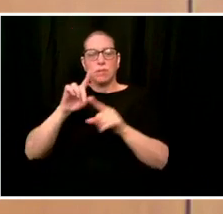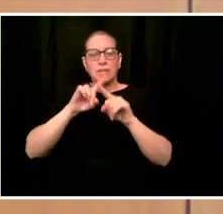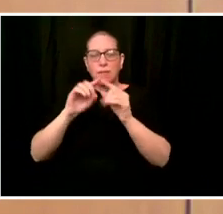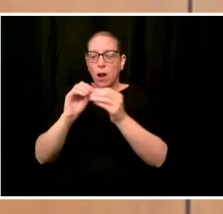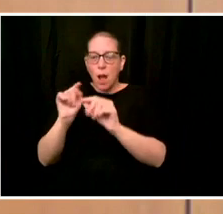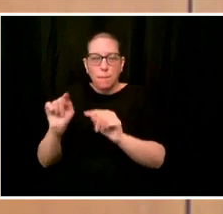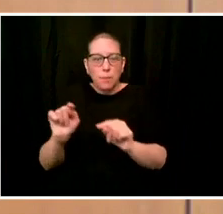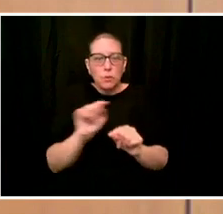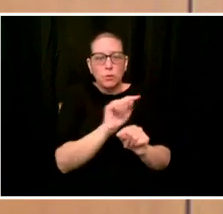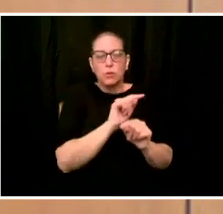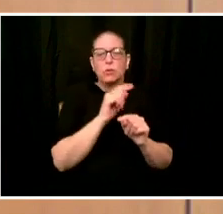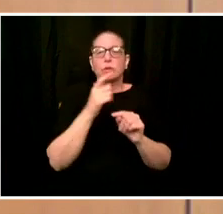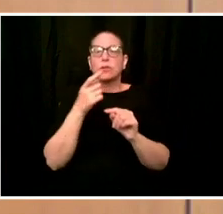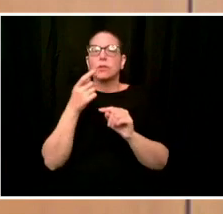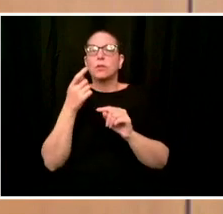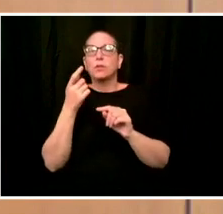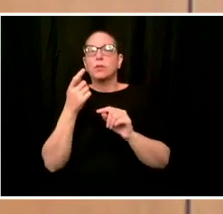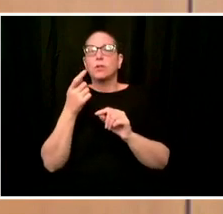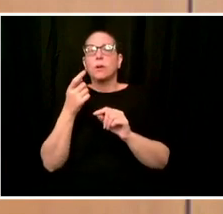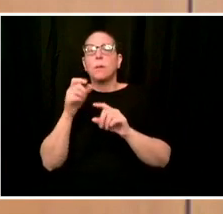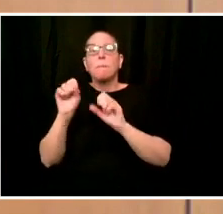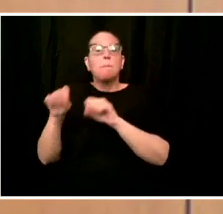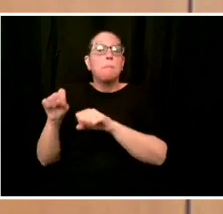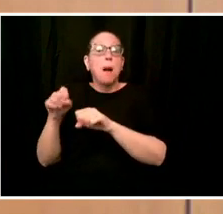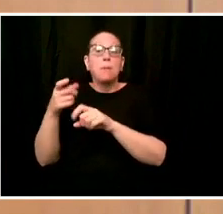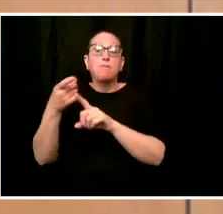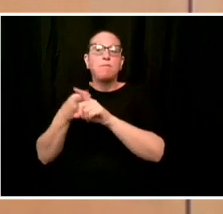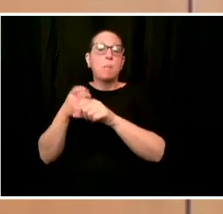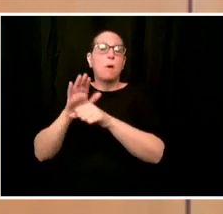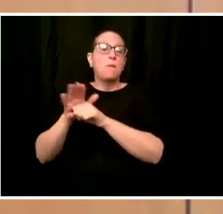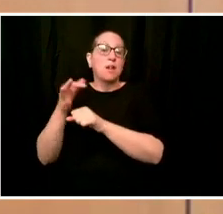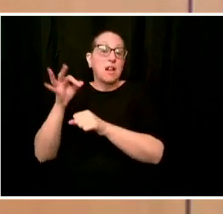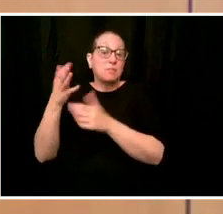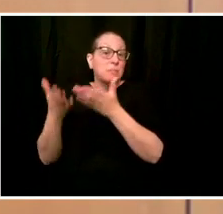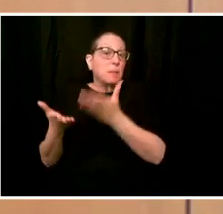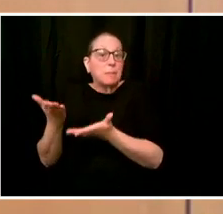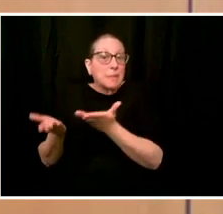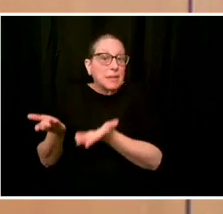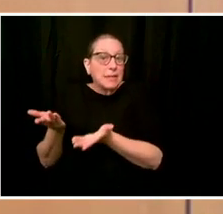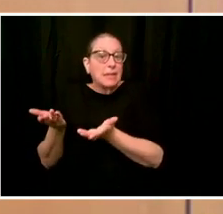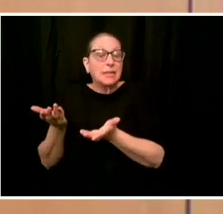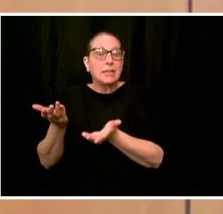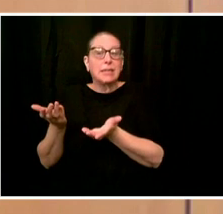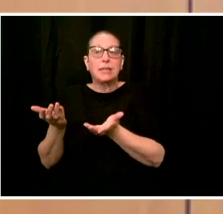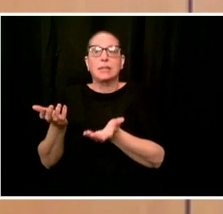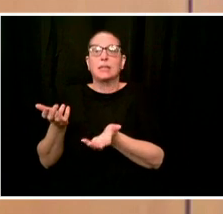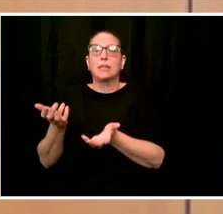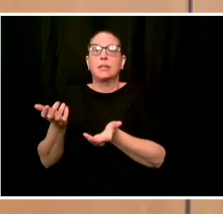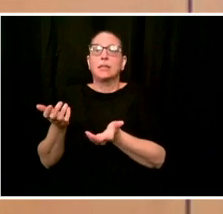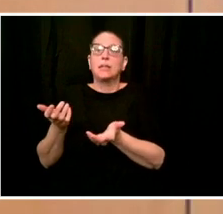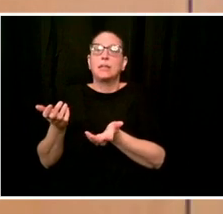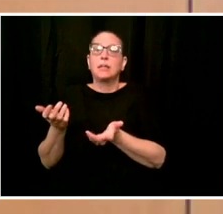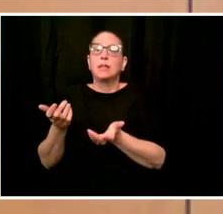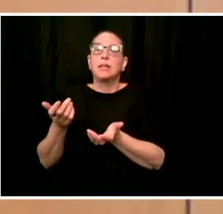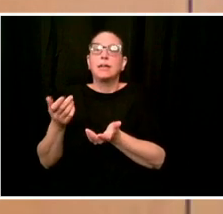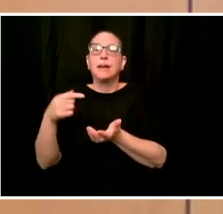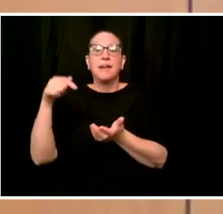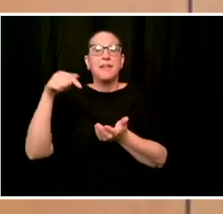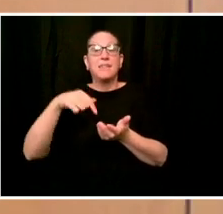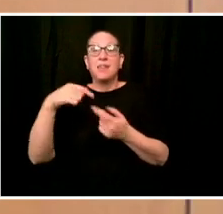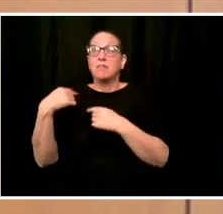COVID through a number of different mechanisms. I think we can all agree that this has been an incredibly prolonged